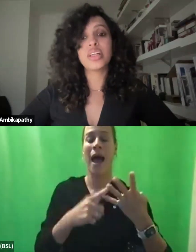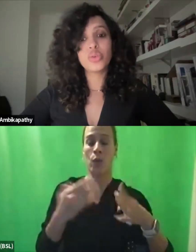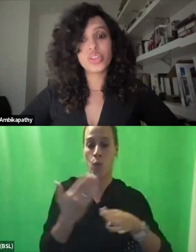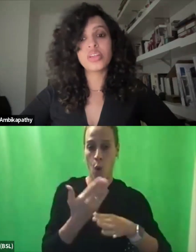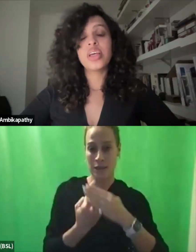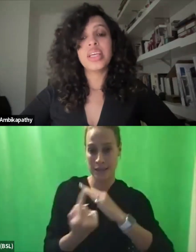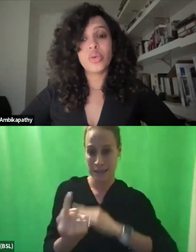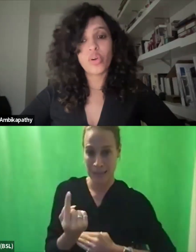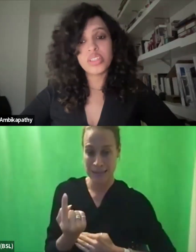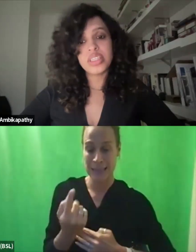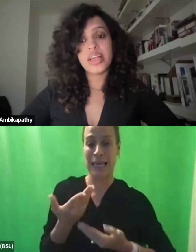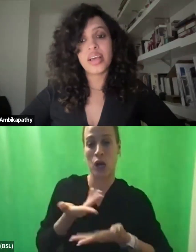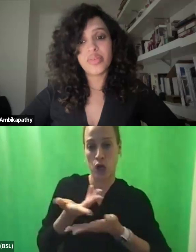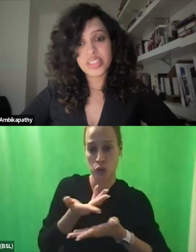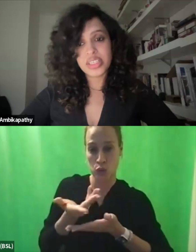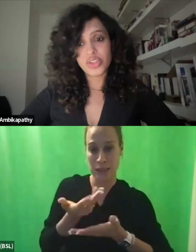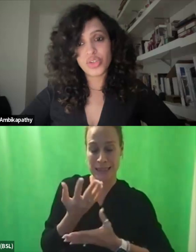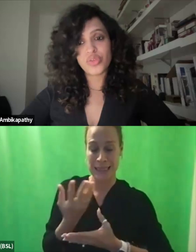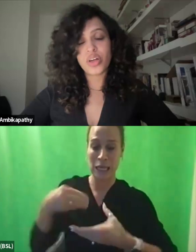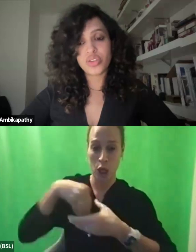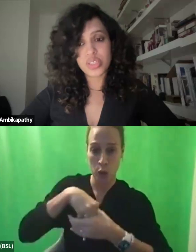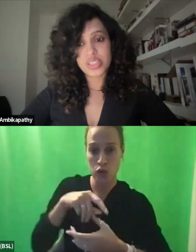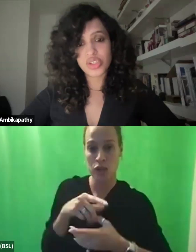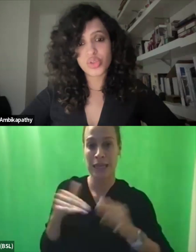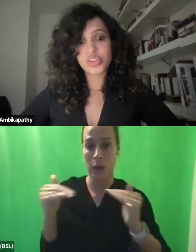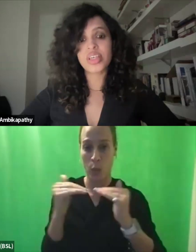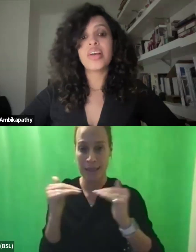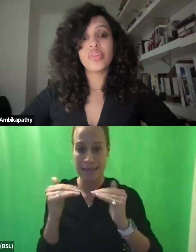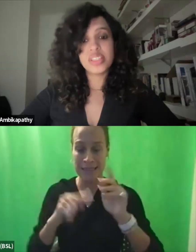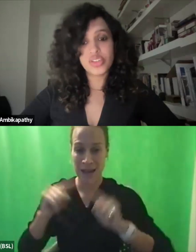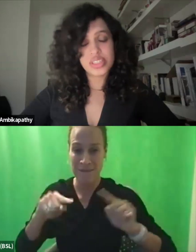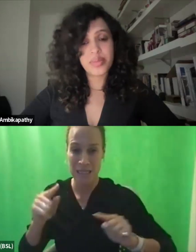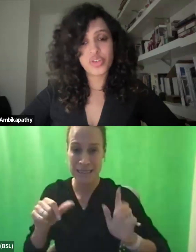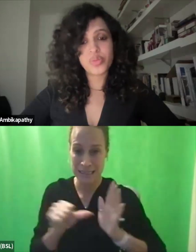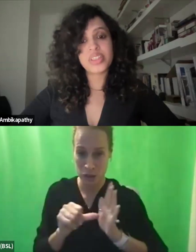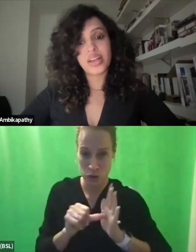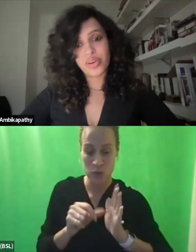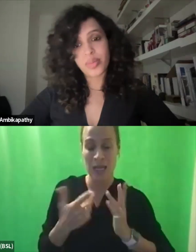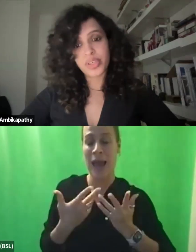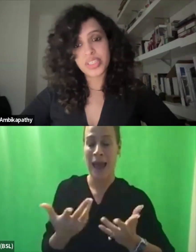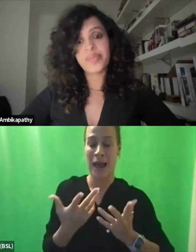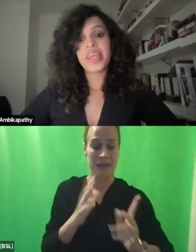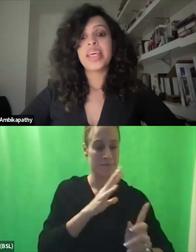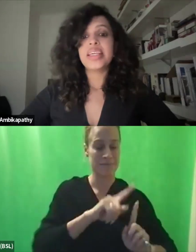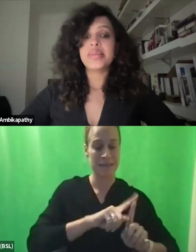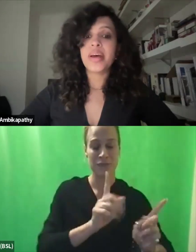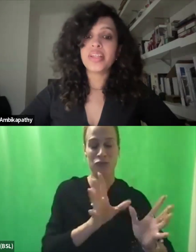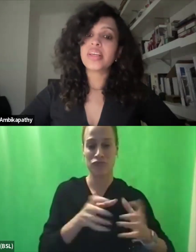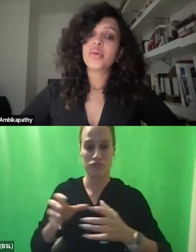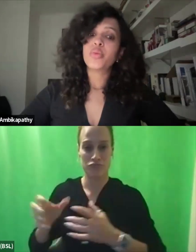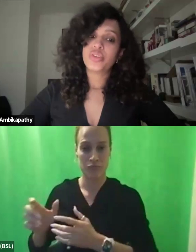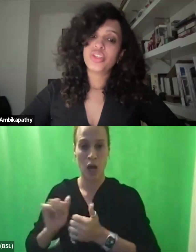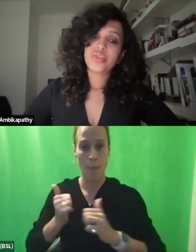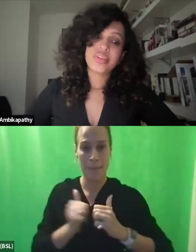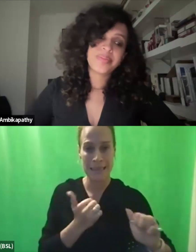consultant on inclusion, equality, and diversity issues for cultural institutions, research establishments, and other companies. He is